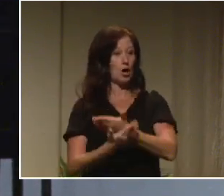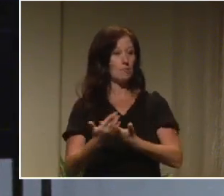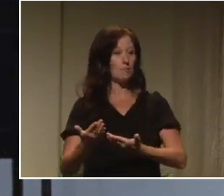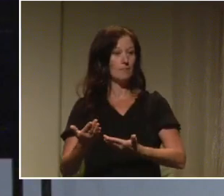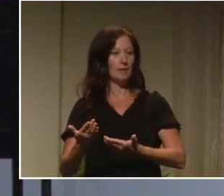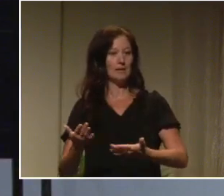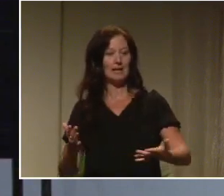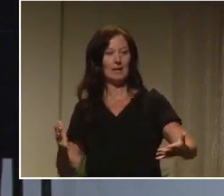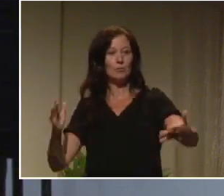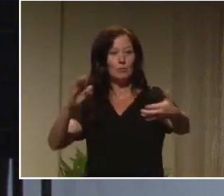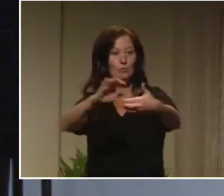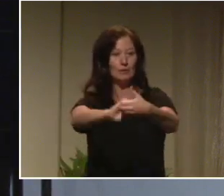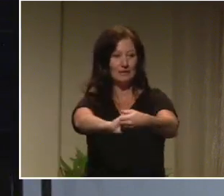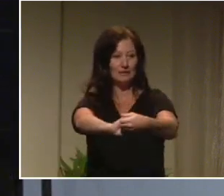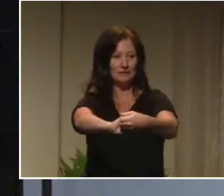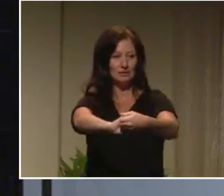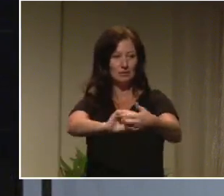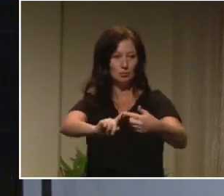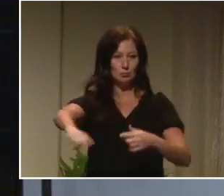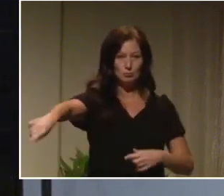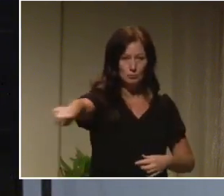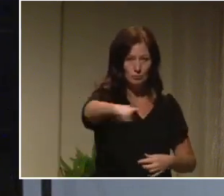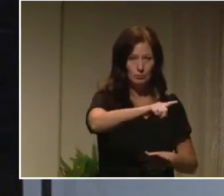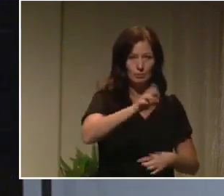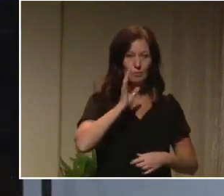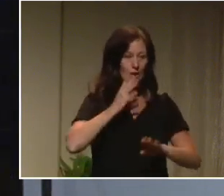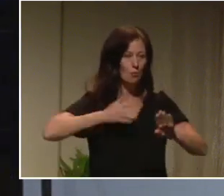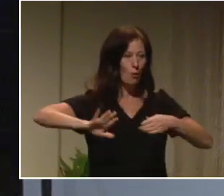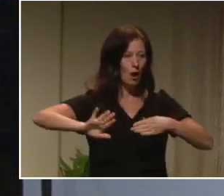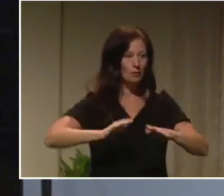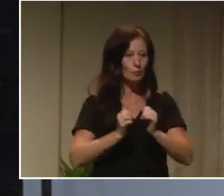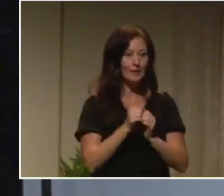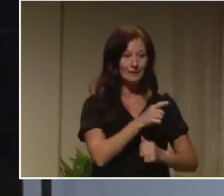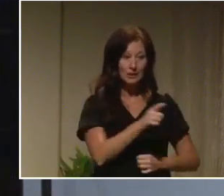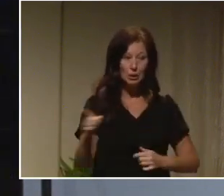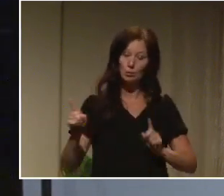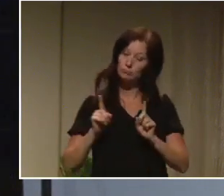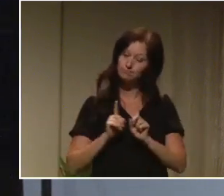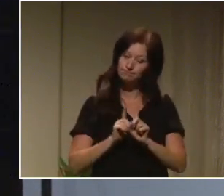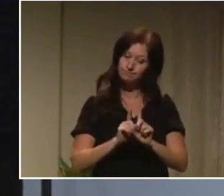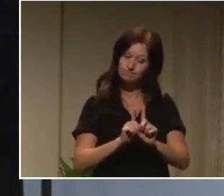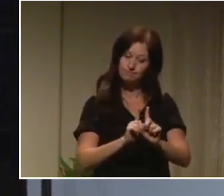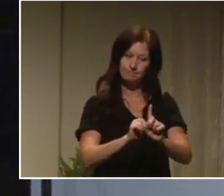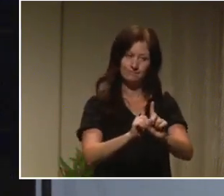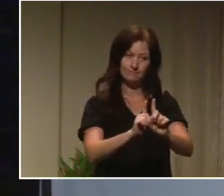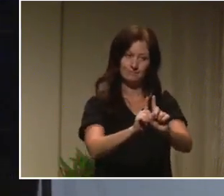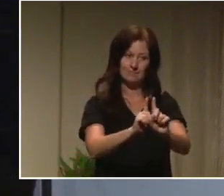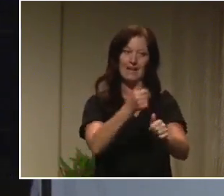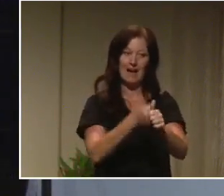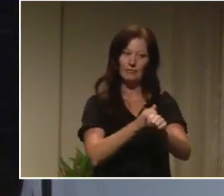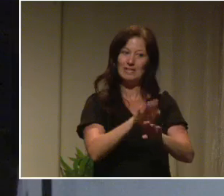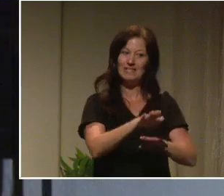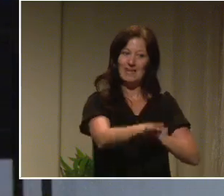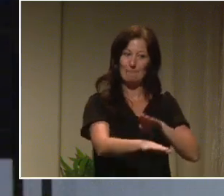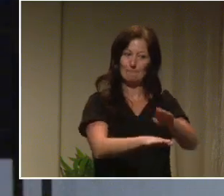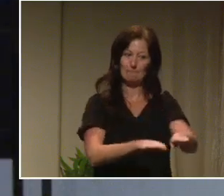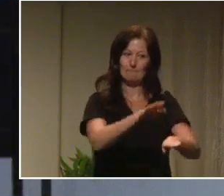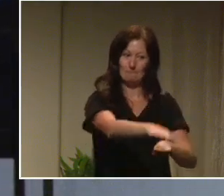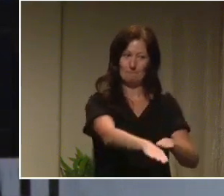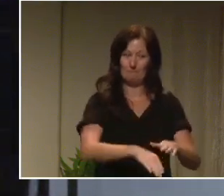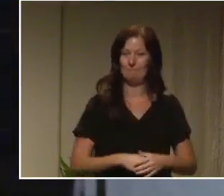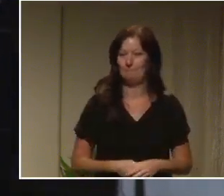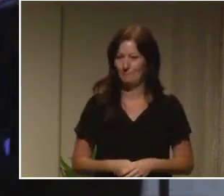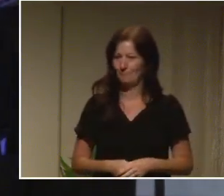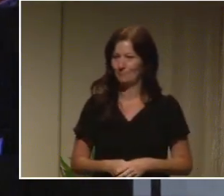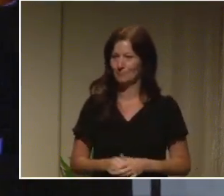you, and who will walk with you every step of the way. In Jesus' name, amen.